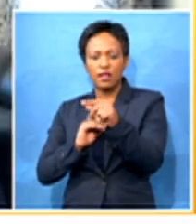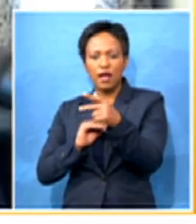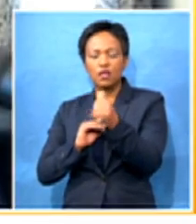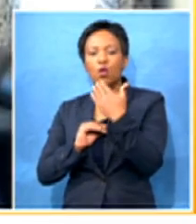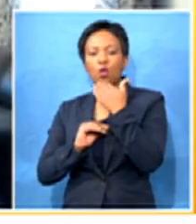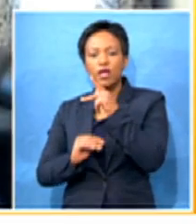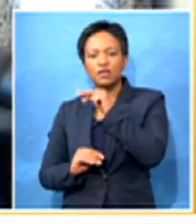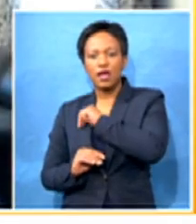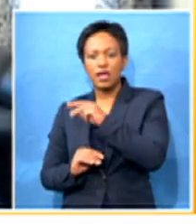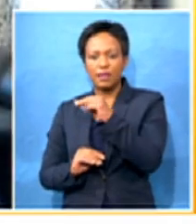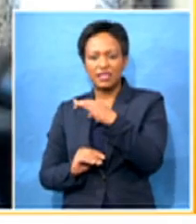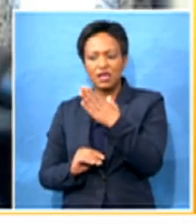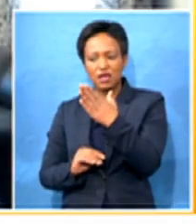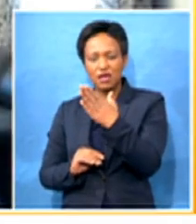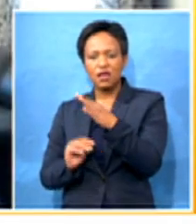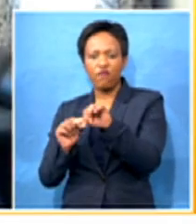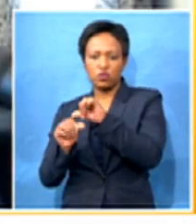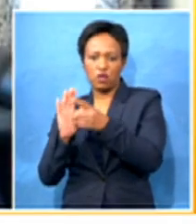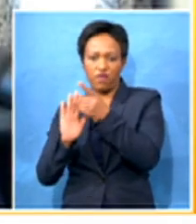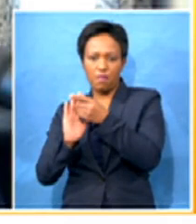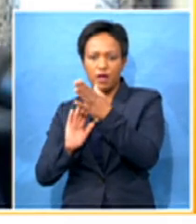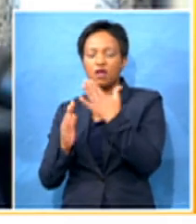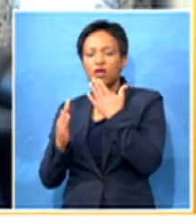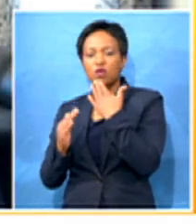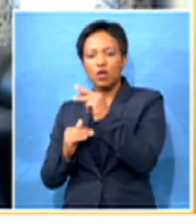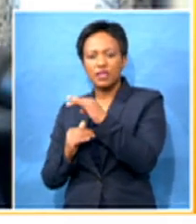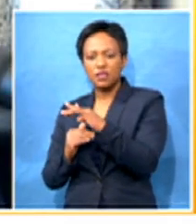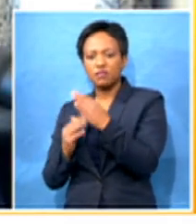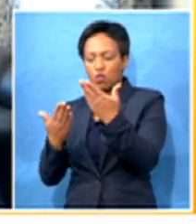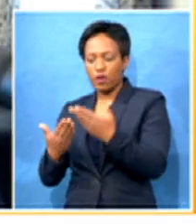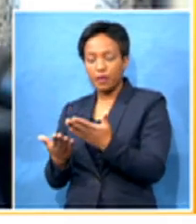for Social Development. MEC, thanks for your time. Welcome to Morning Live.